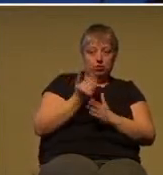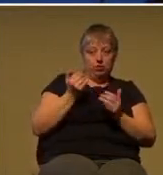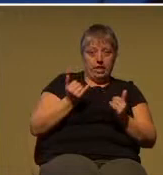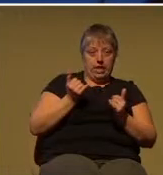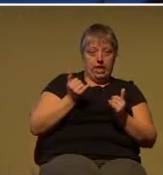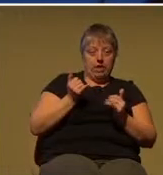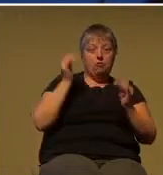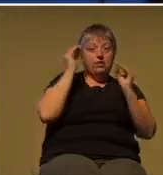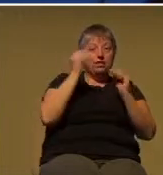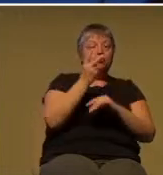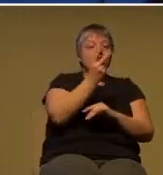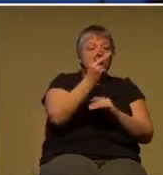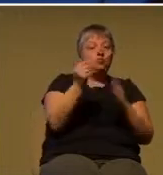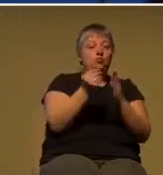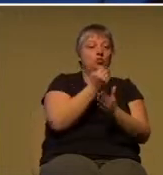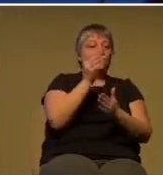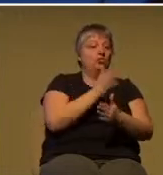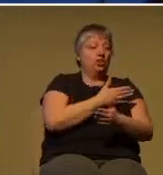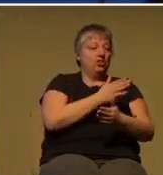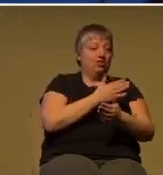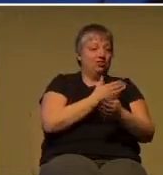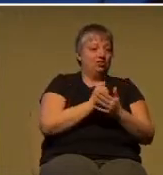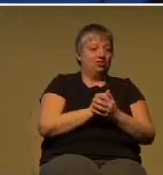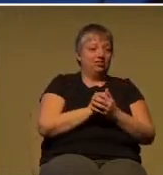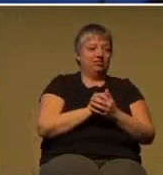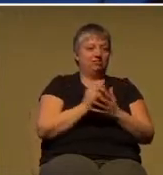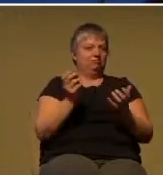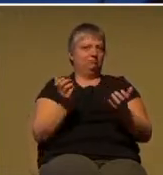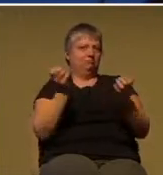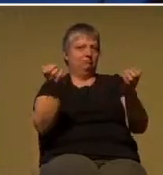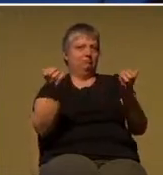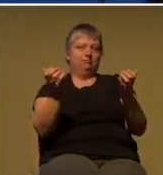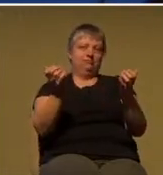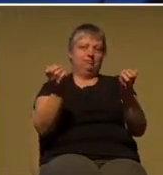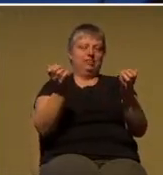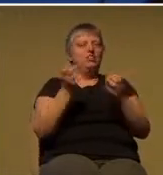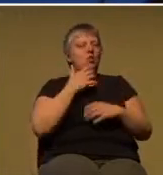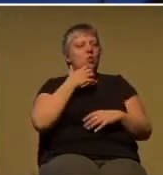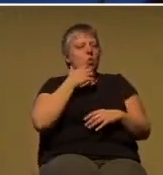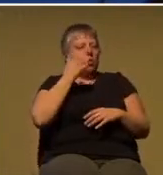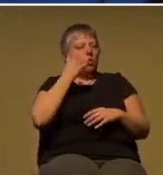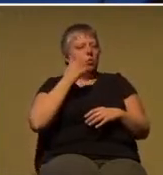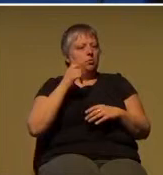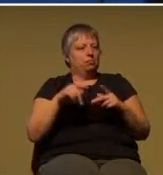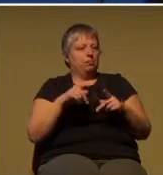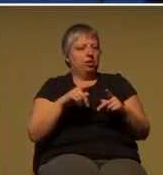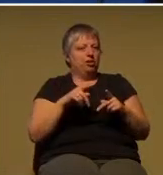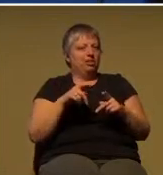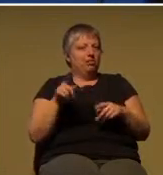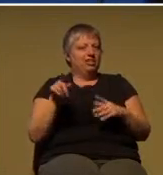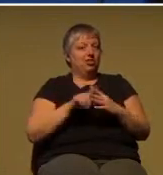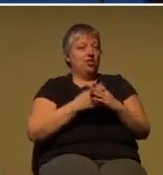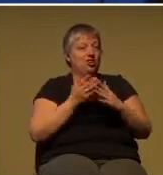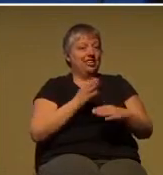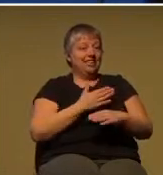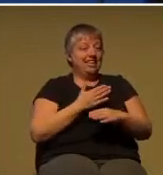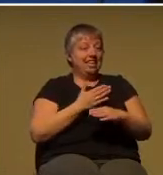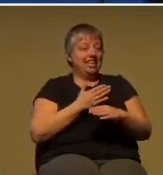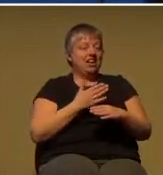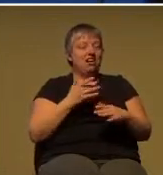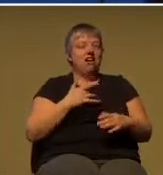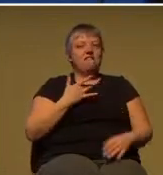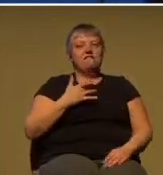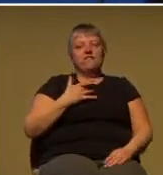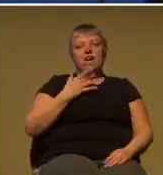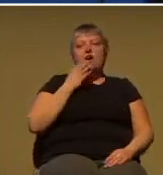going to teach you 2 new songs. And the congregations, they're an older crowd, so they started singing. And I tell you, I felt so much at